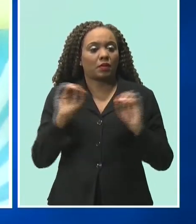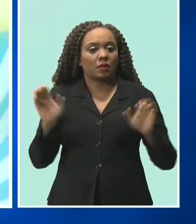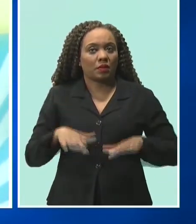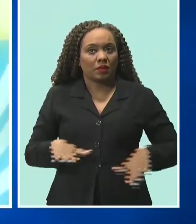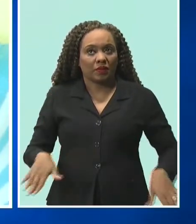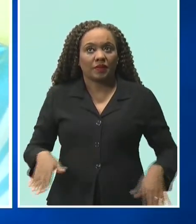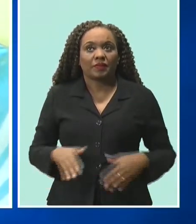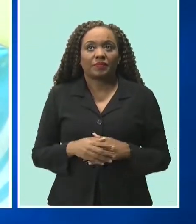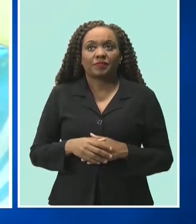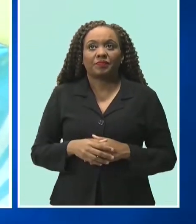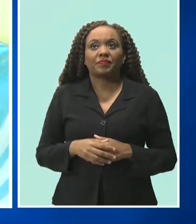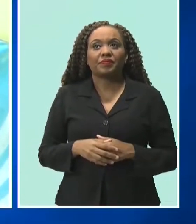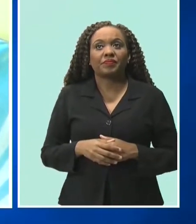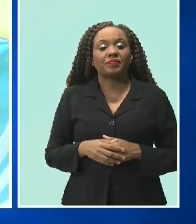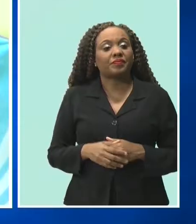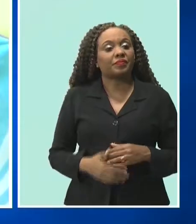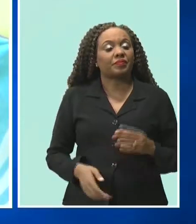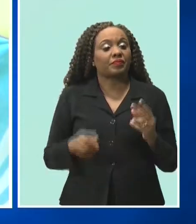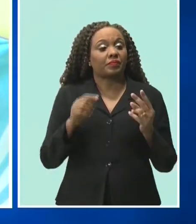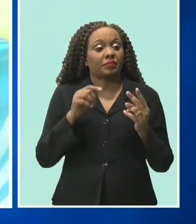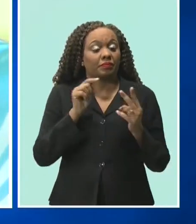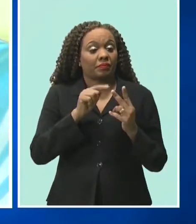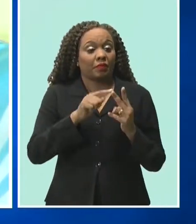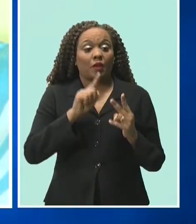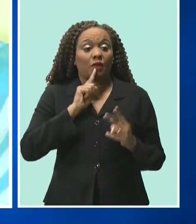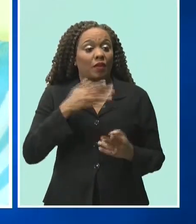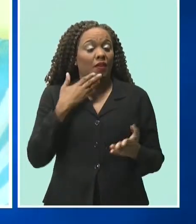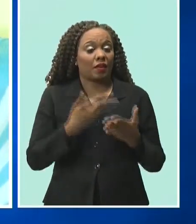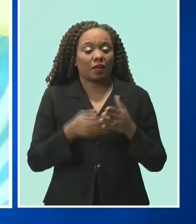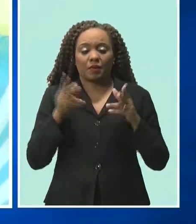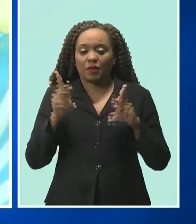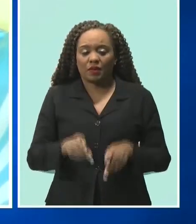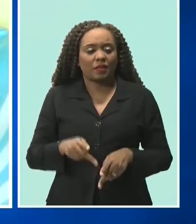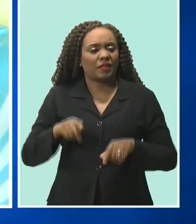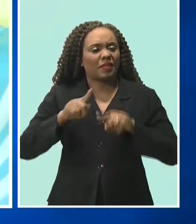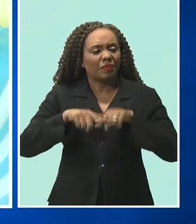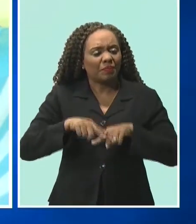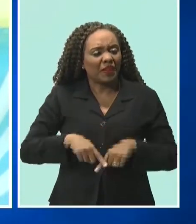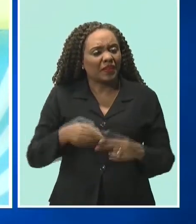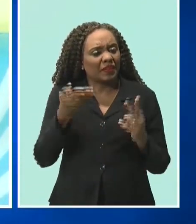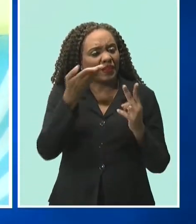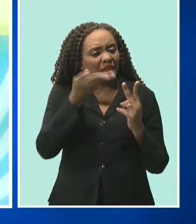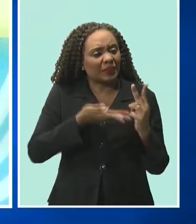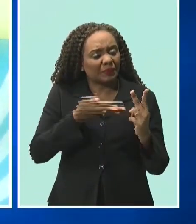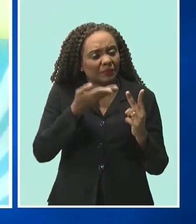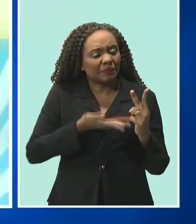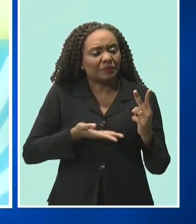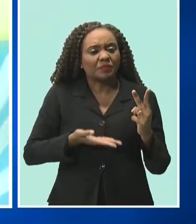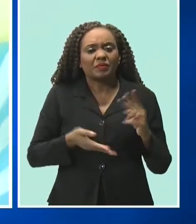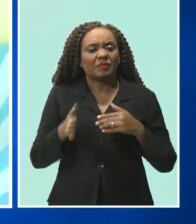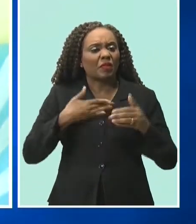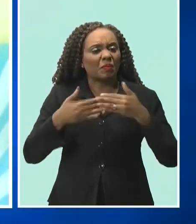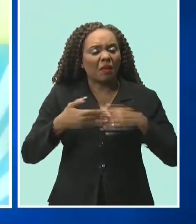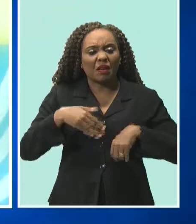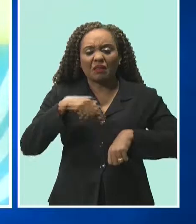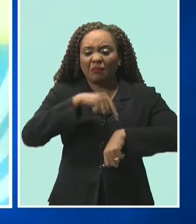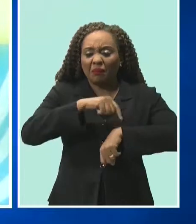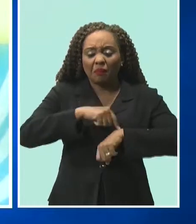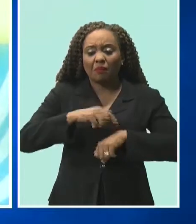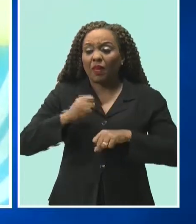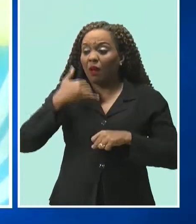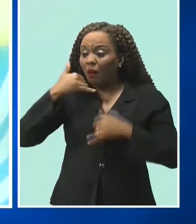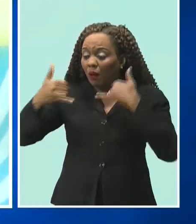James was a really good person, someone that we could, rely on no matter what time of day. We could always call